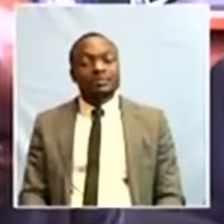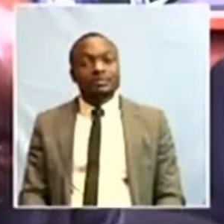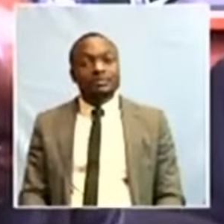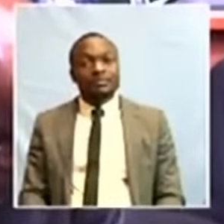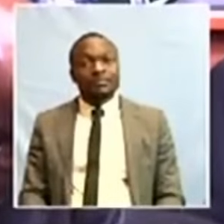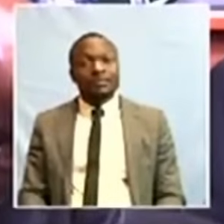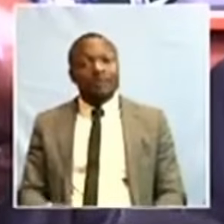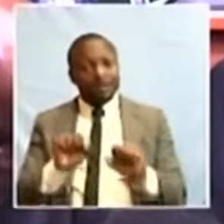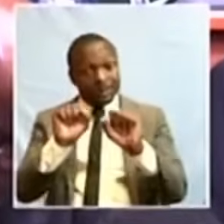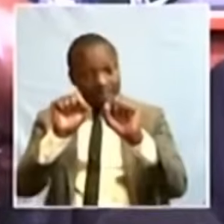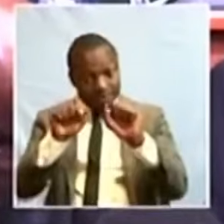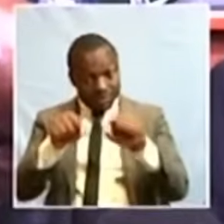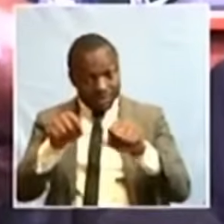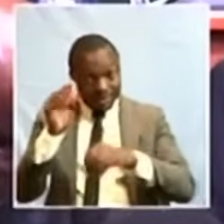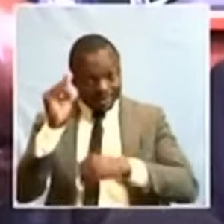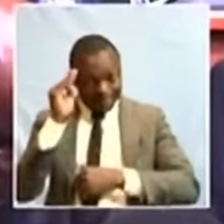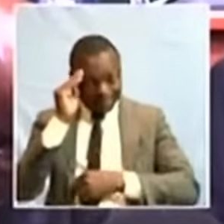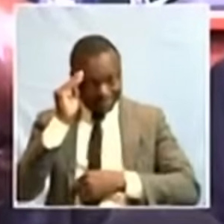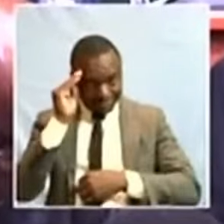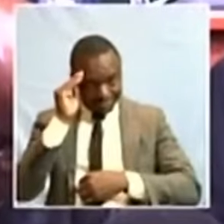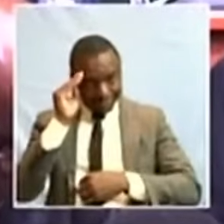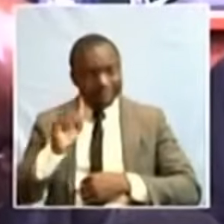you may wish to note that